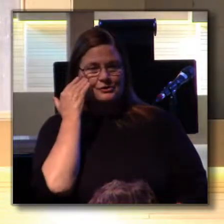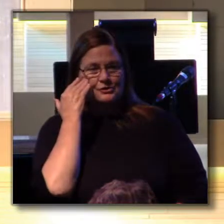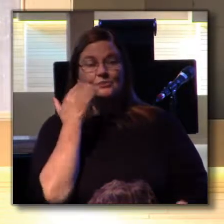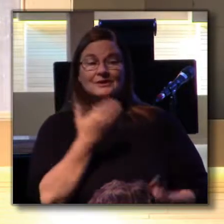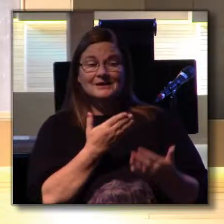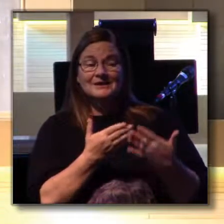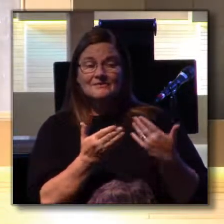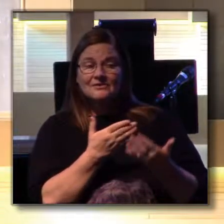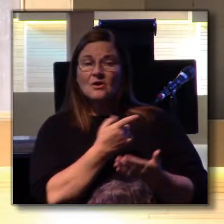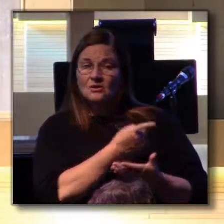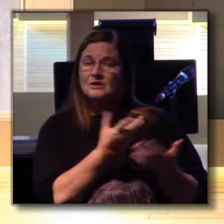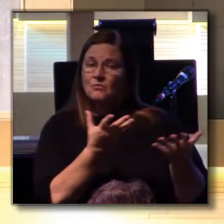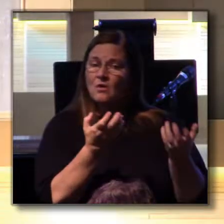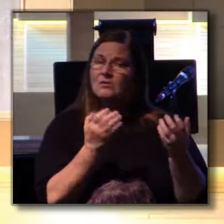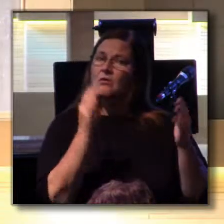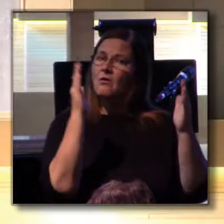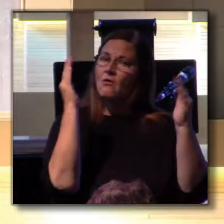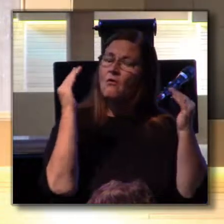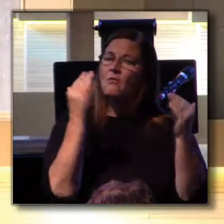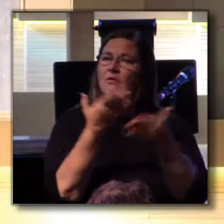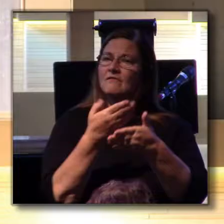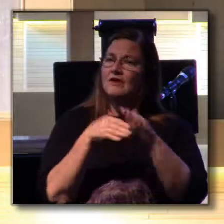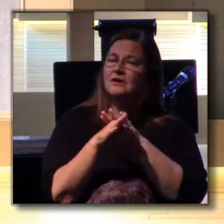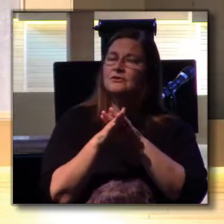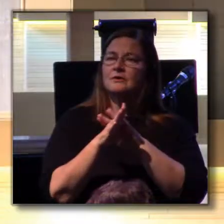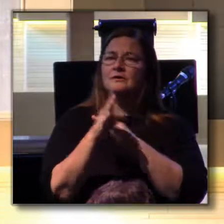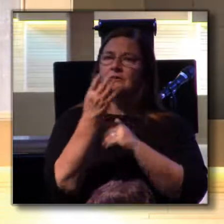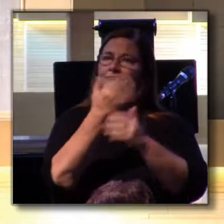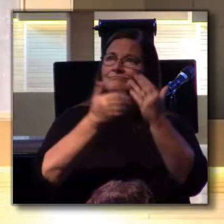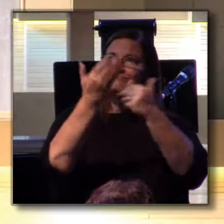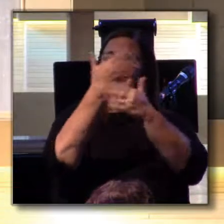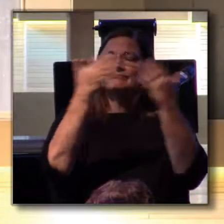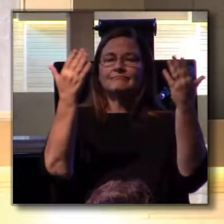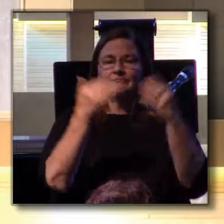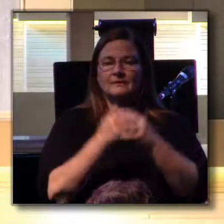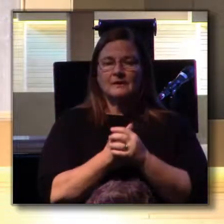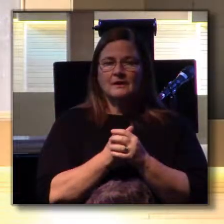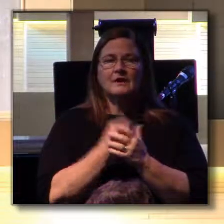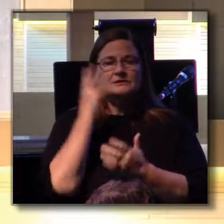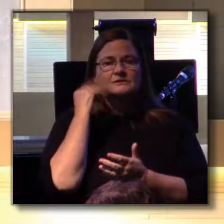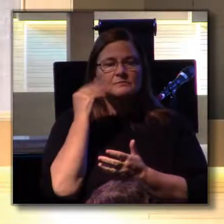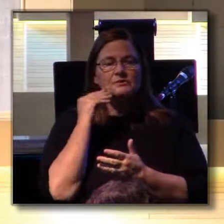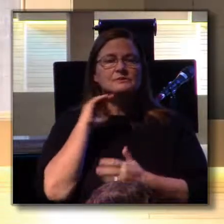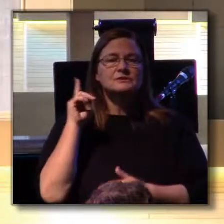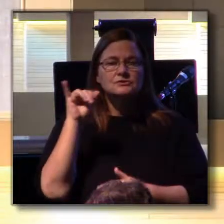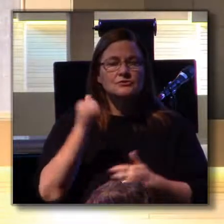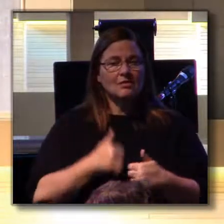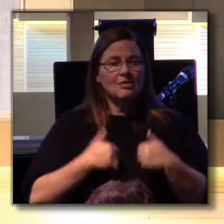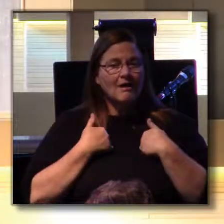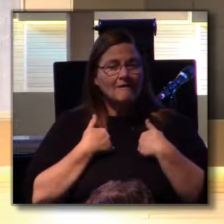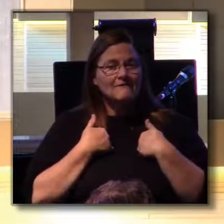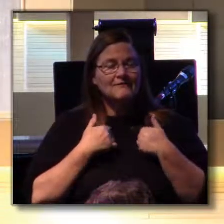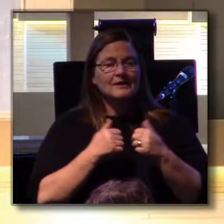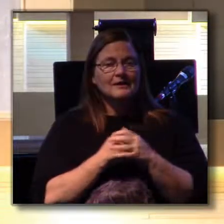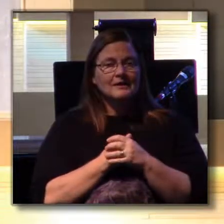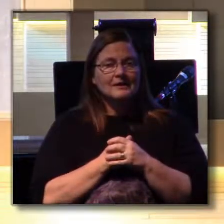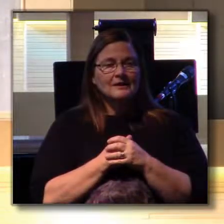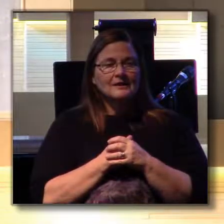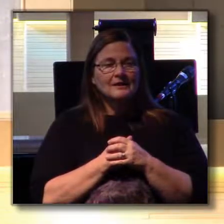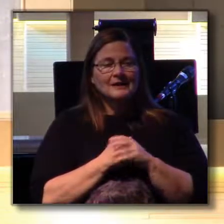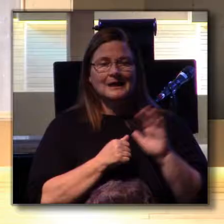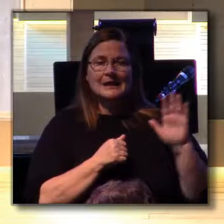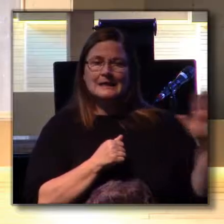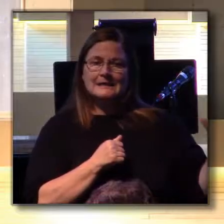for the hope of entering God's kingdom and experiencing eternal life, that his